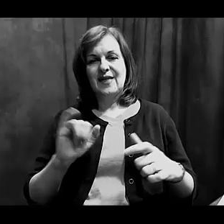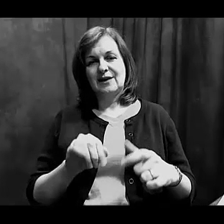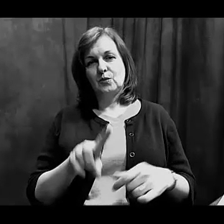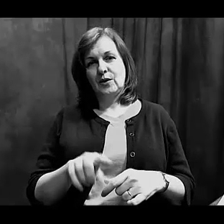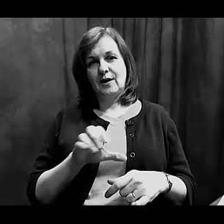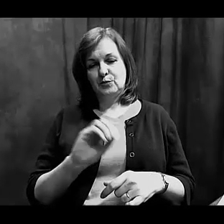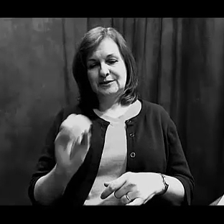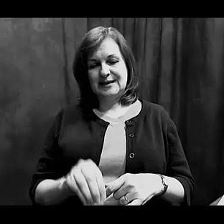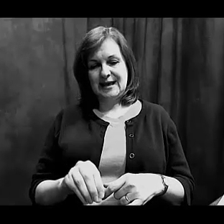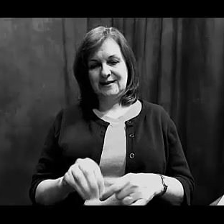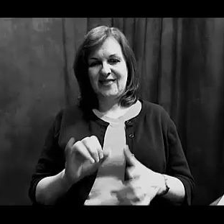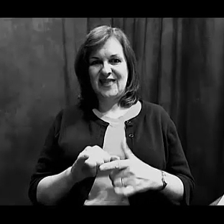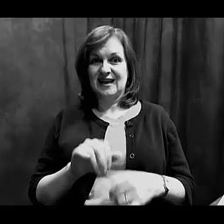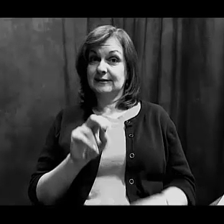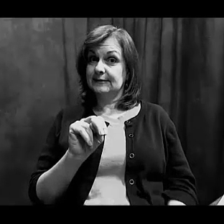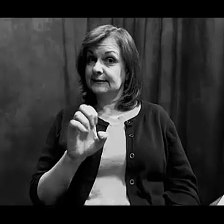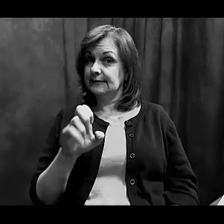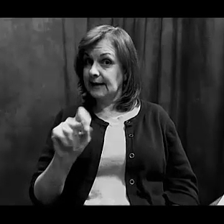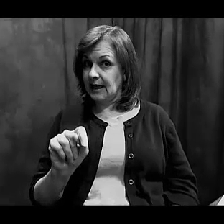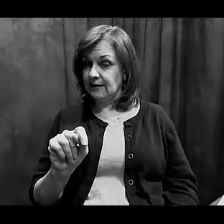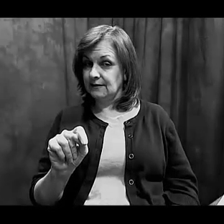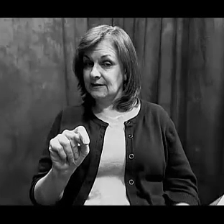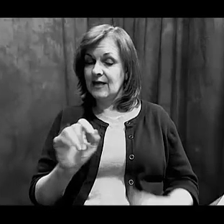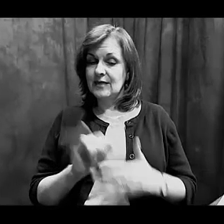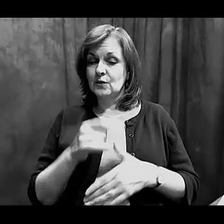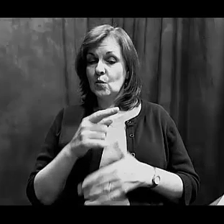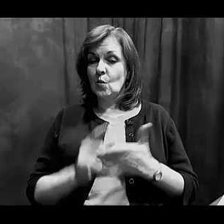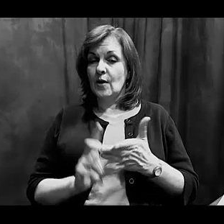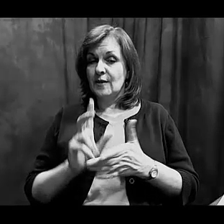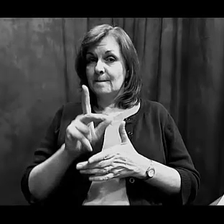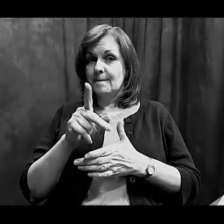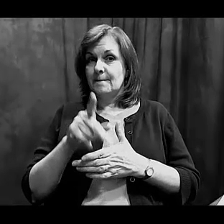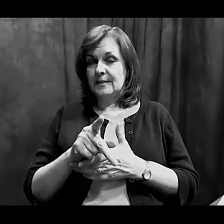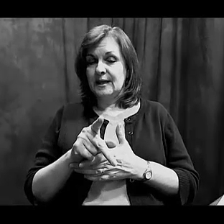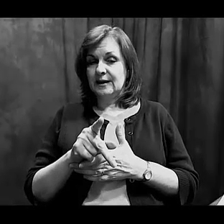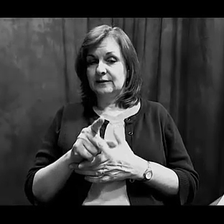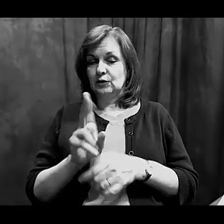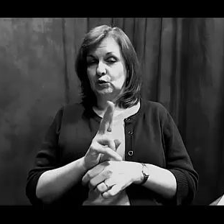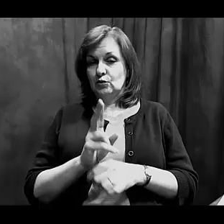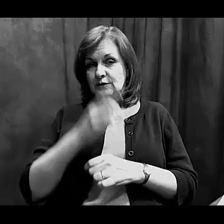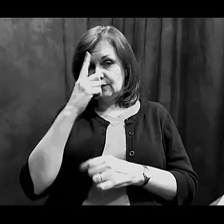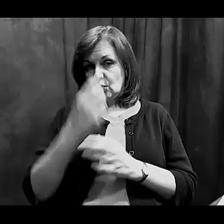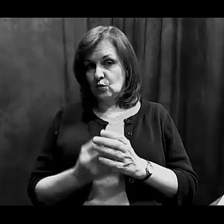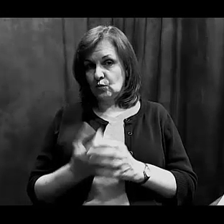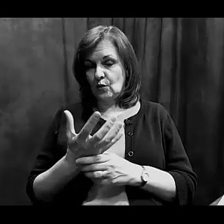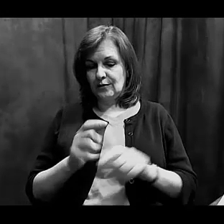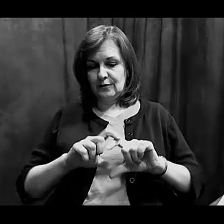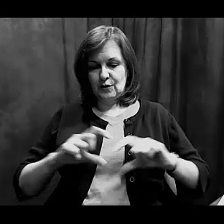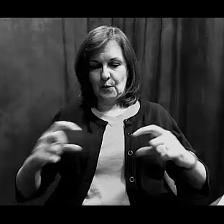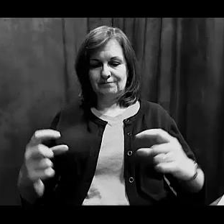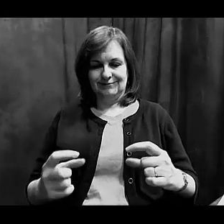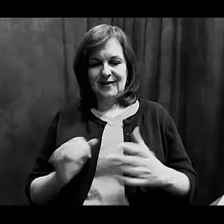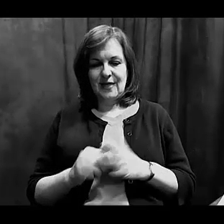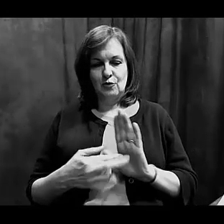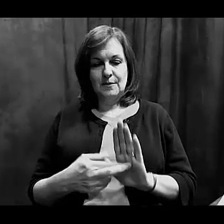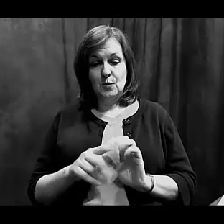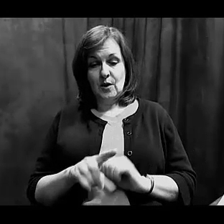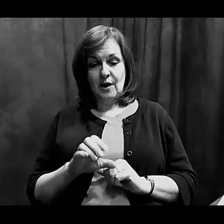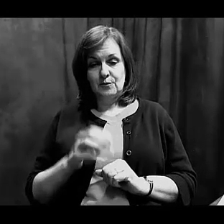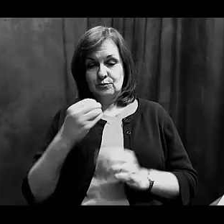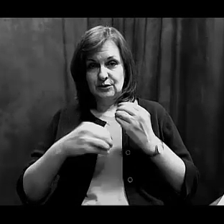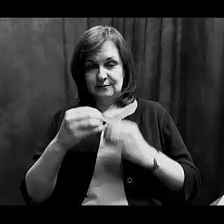line, and this is net, right? So this is what the plant has actually put into its growth. If